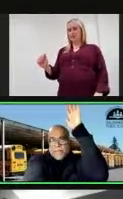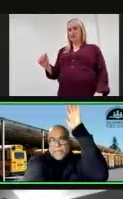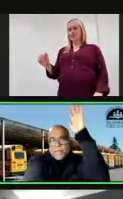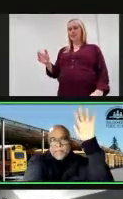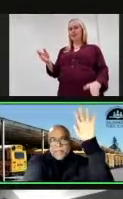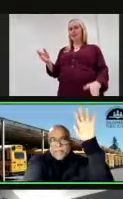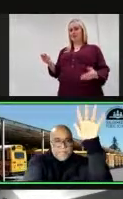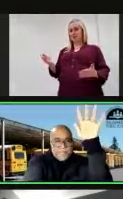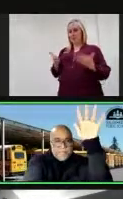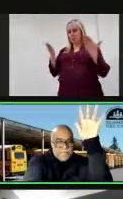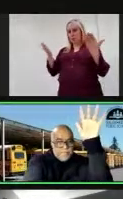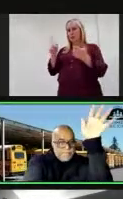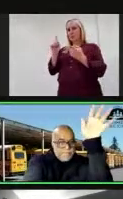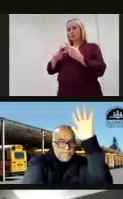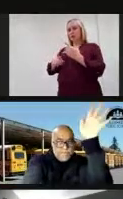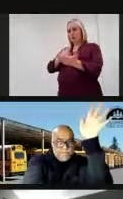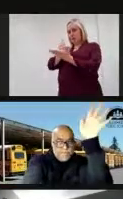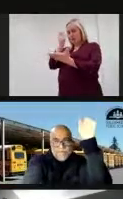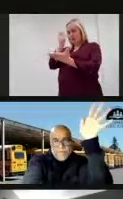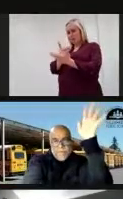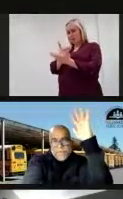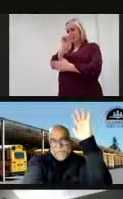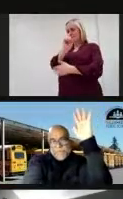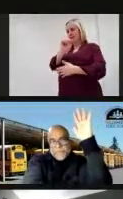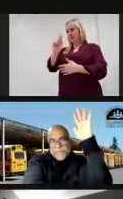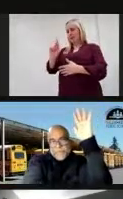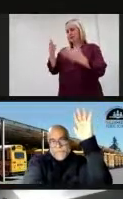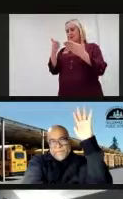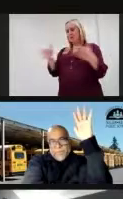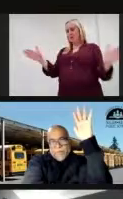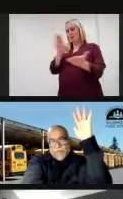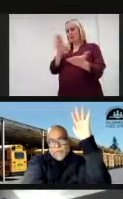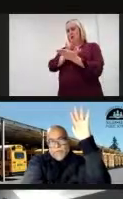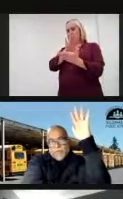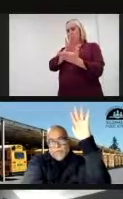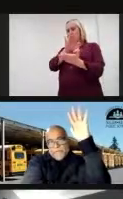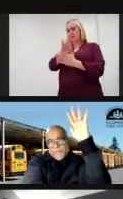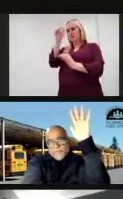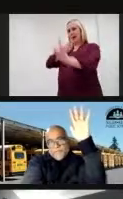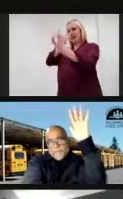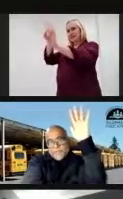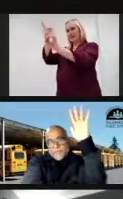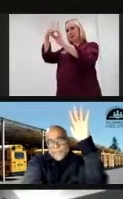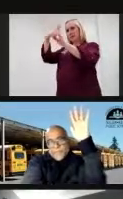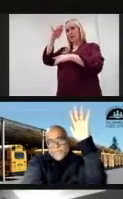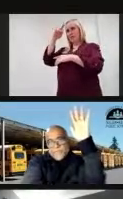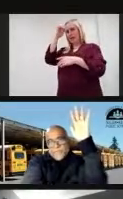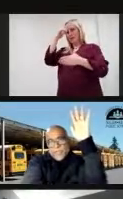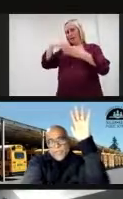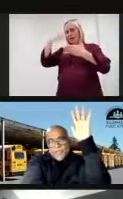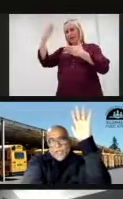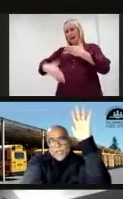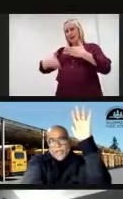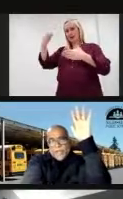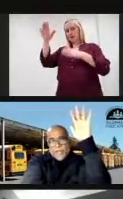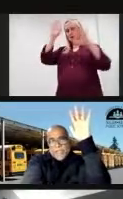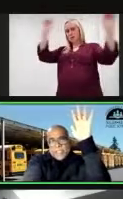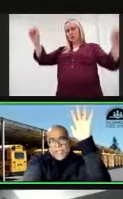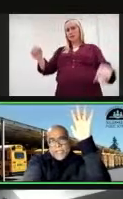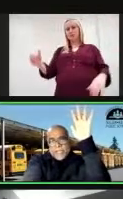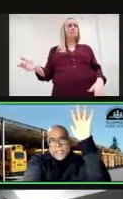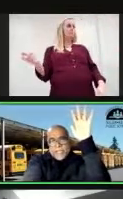Moves to approve the Salem-Keizer Public Schools ideal profile for the next superintendent. And